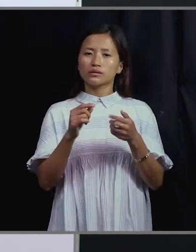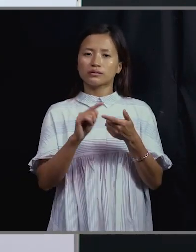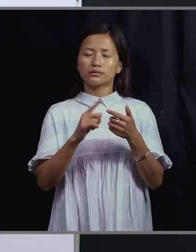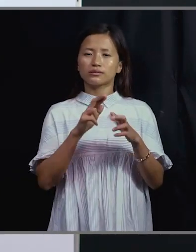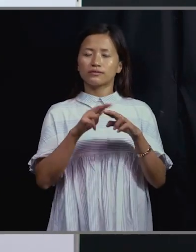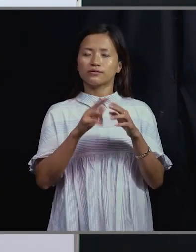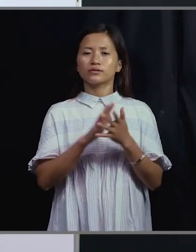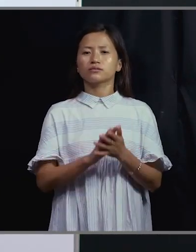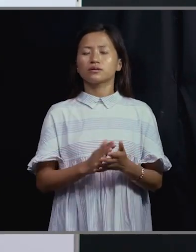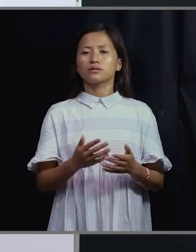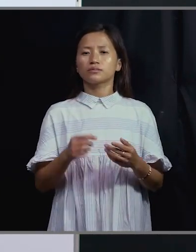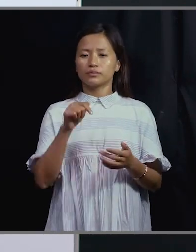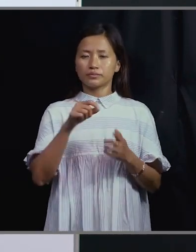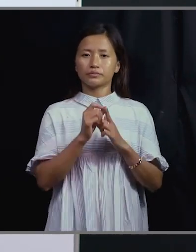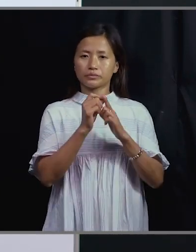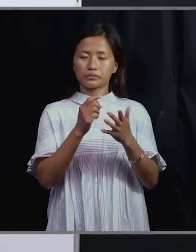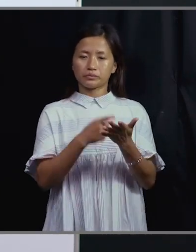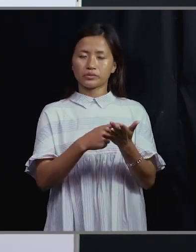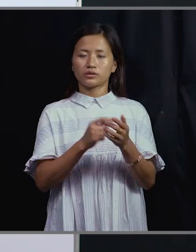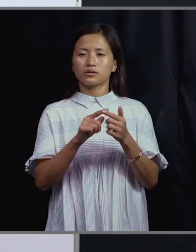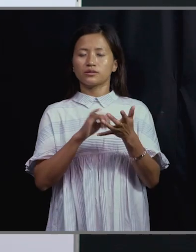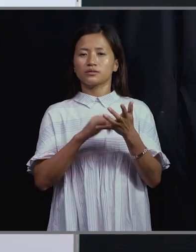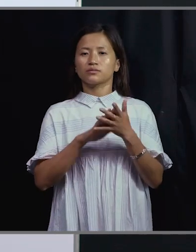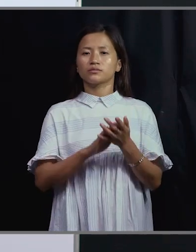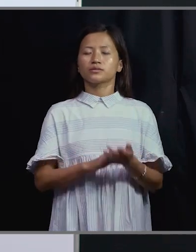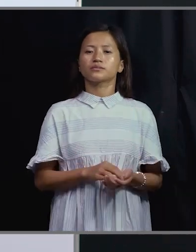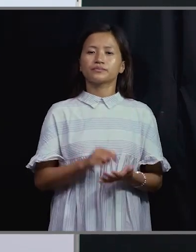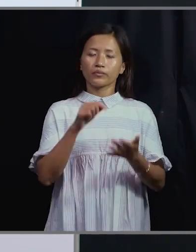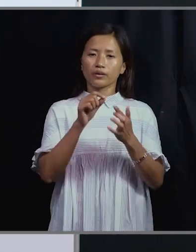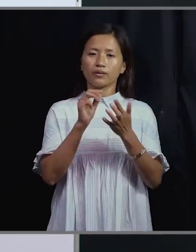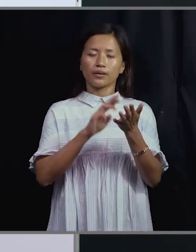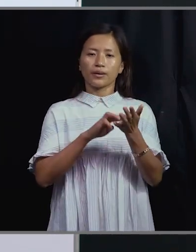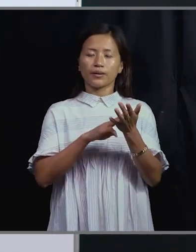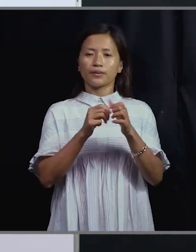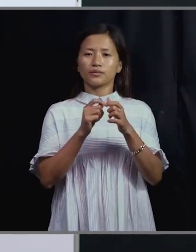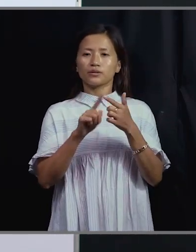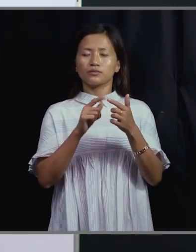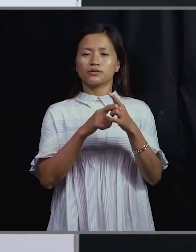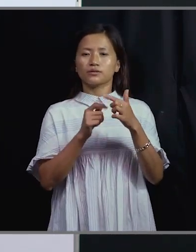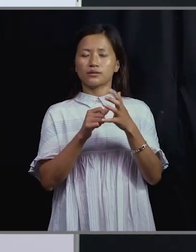electron withdrawing group is present at meta position.